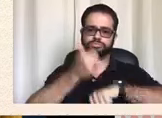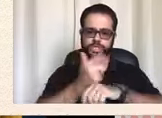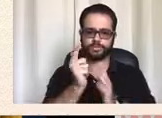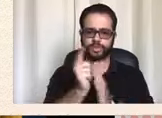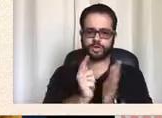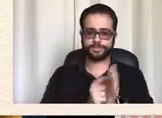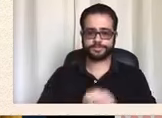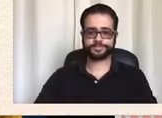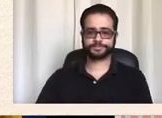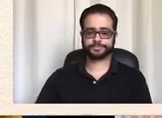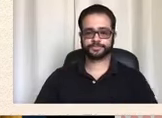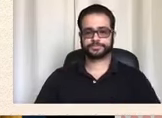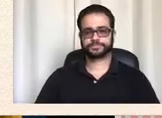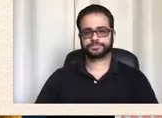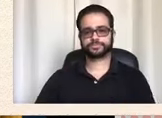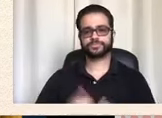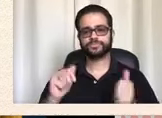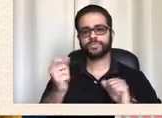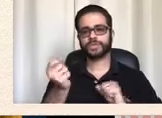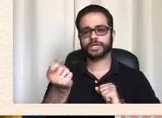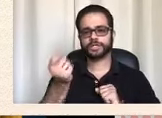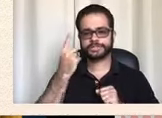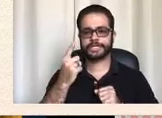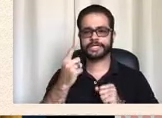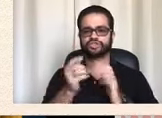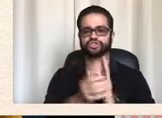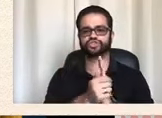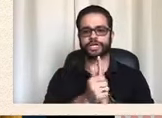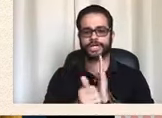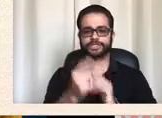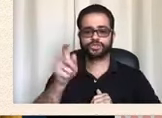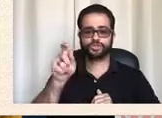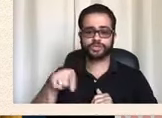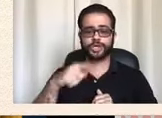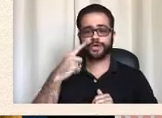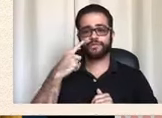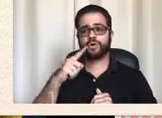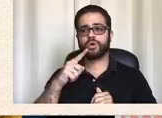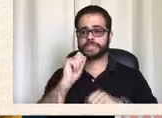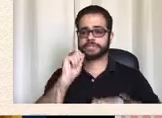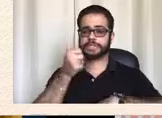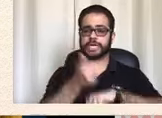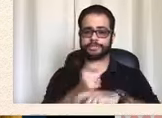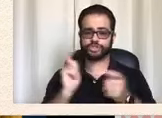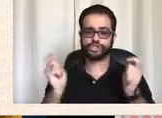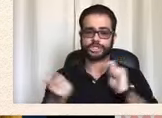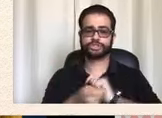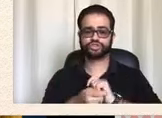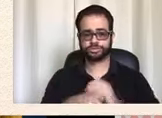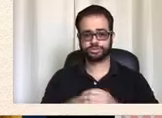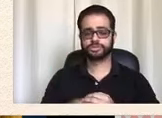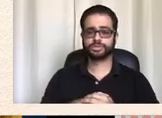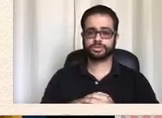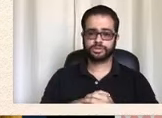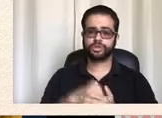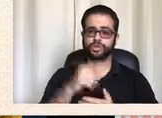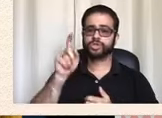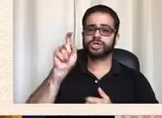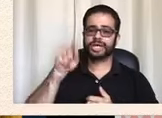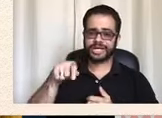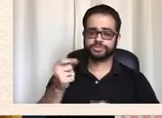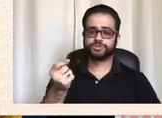Understanding the strategies, right, that you need in order to enact change. You have to